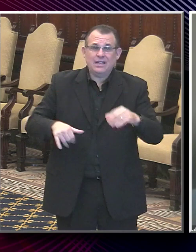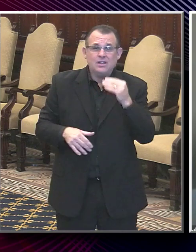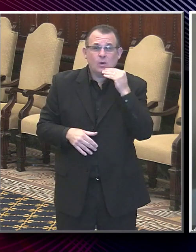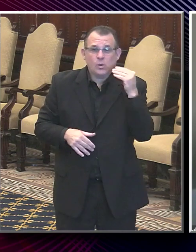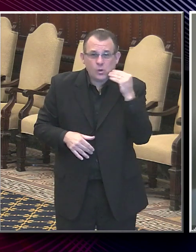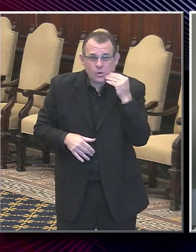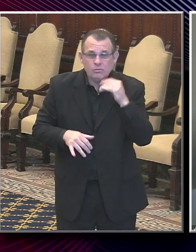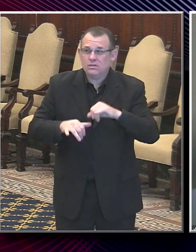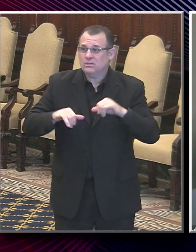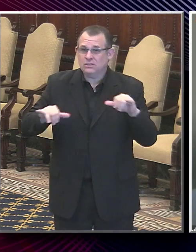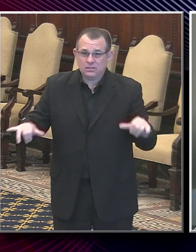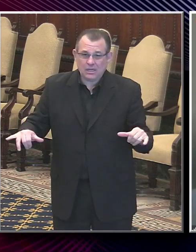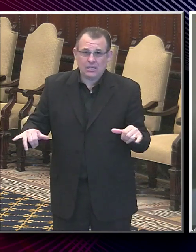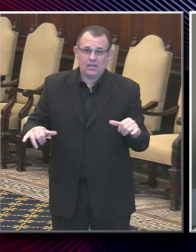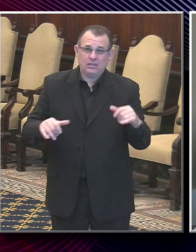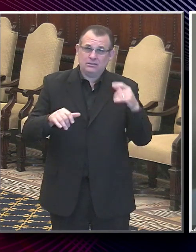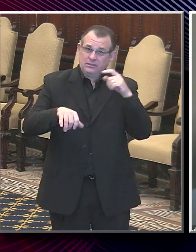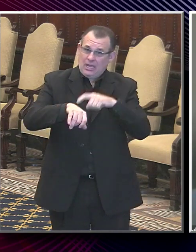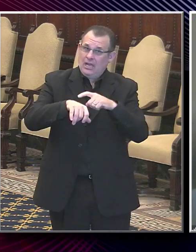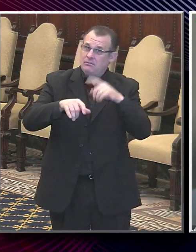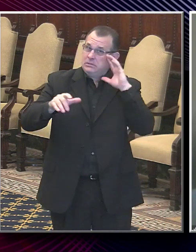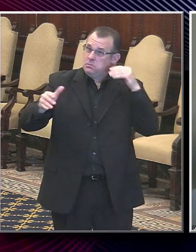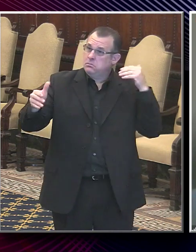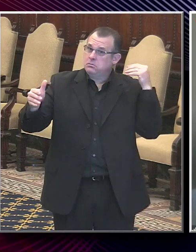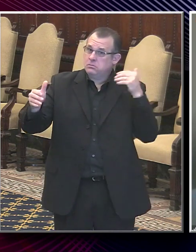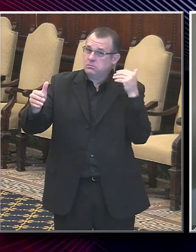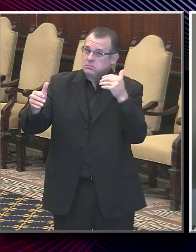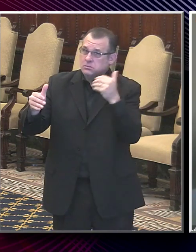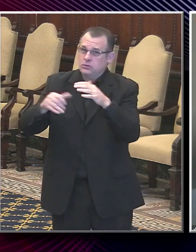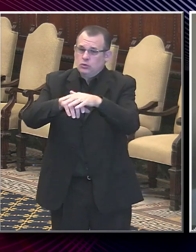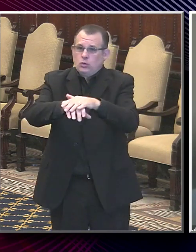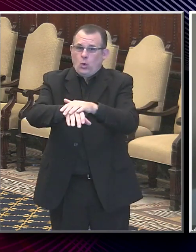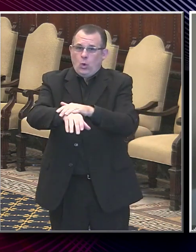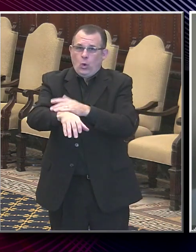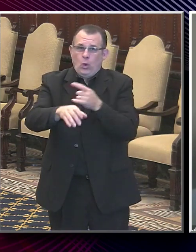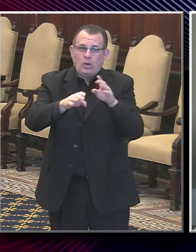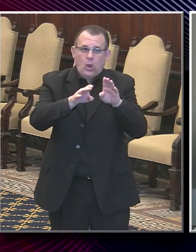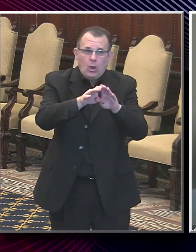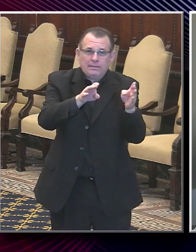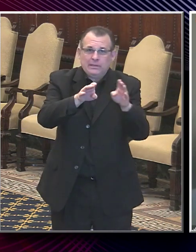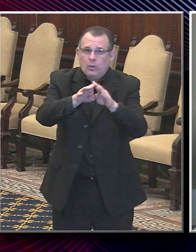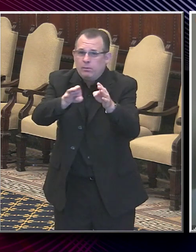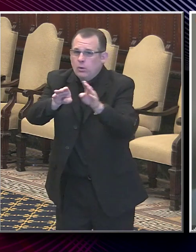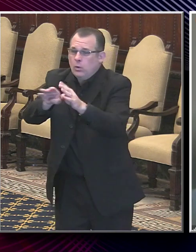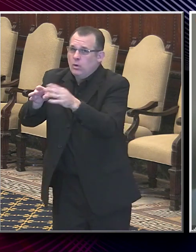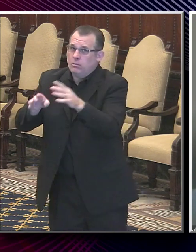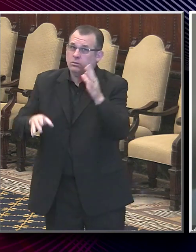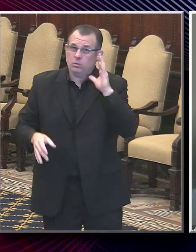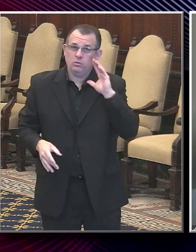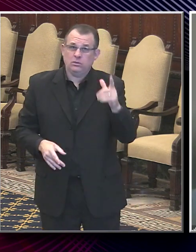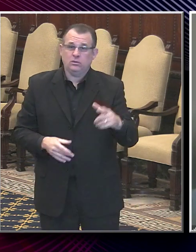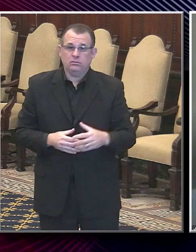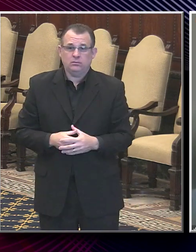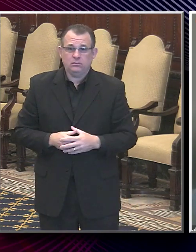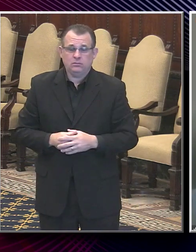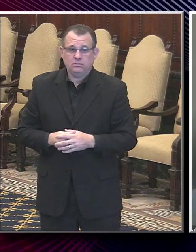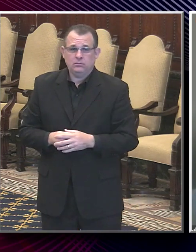definitely getting closer to a stepwise, gradual restart of activities that were restricted in the past because our numbers are looking so